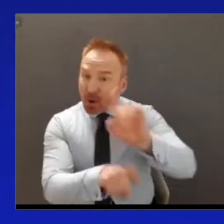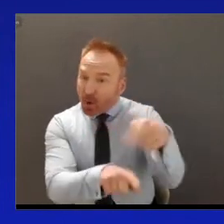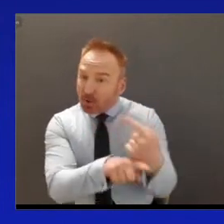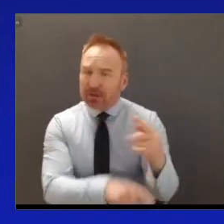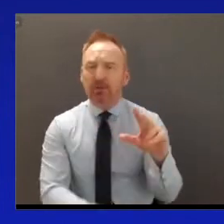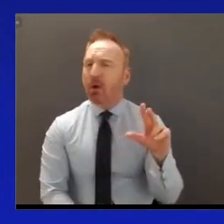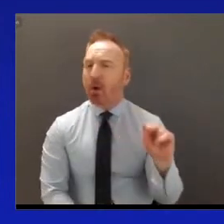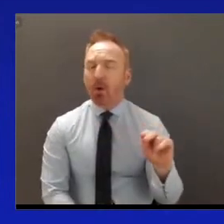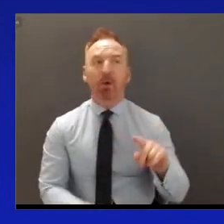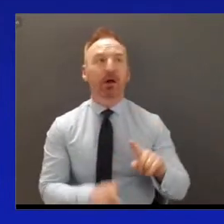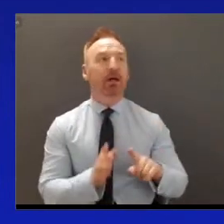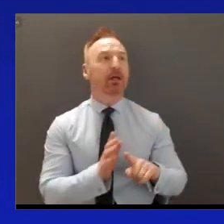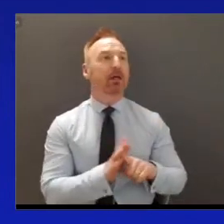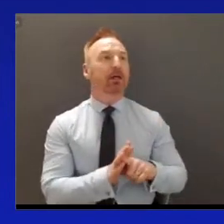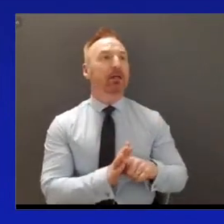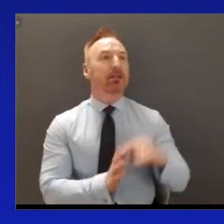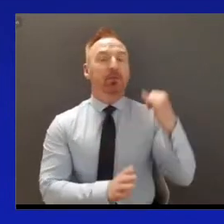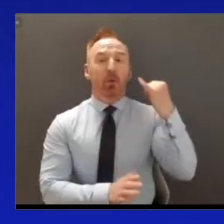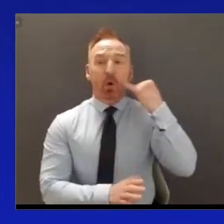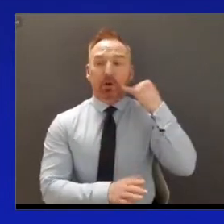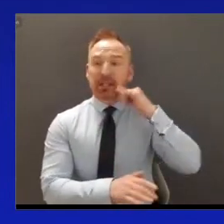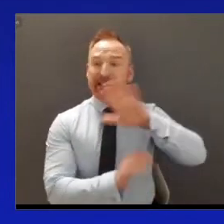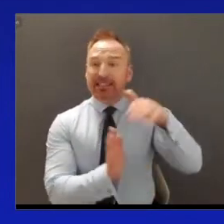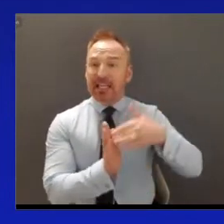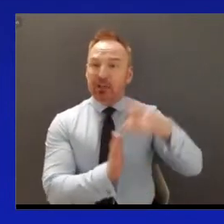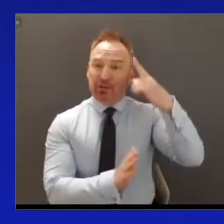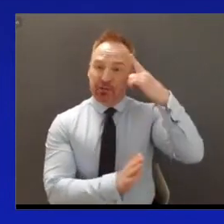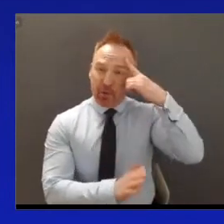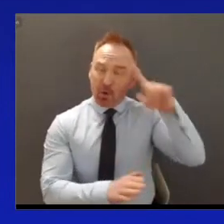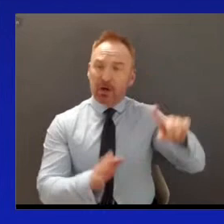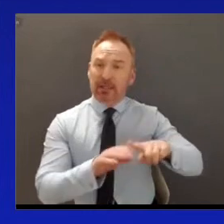distribution centers. All of these are affected.